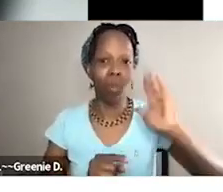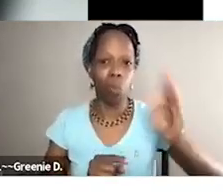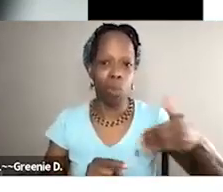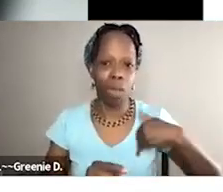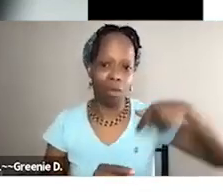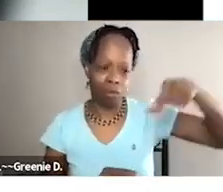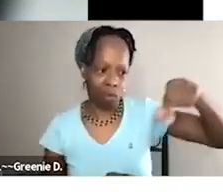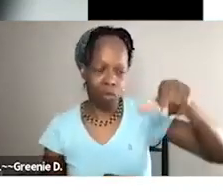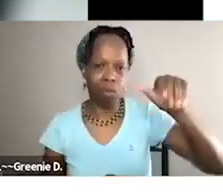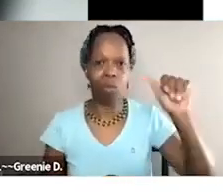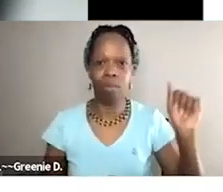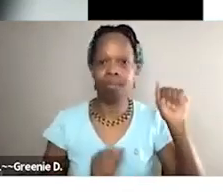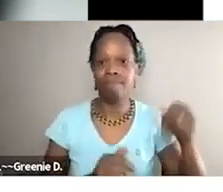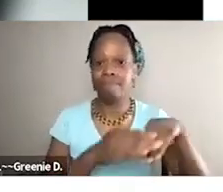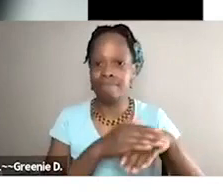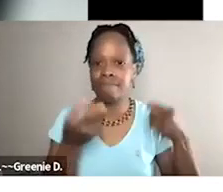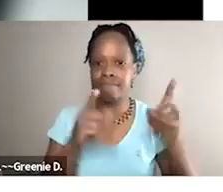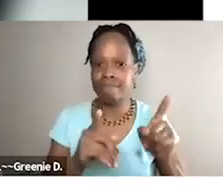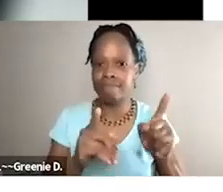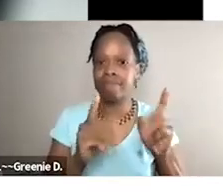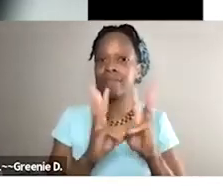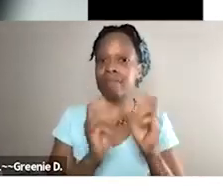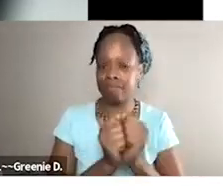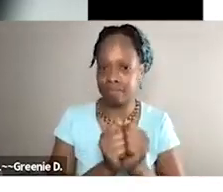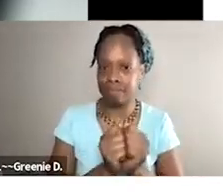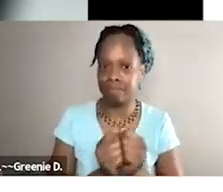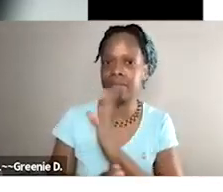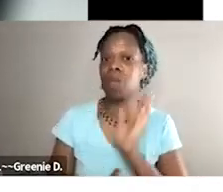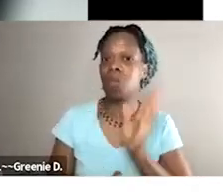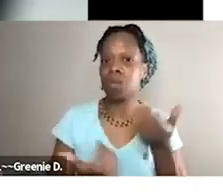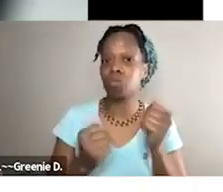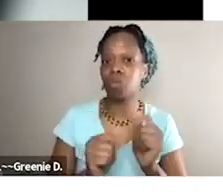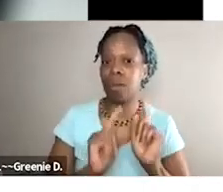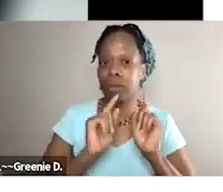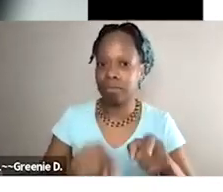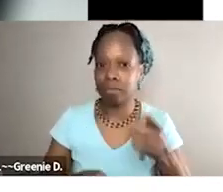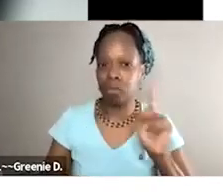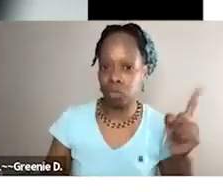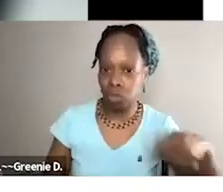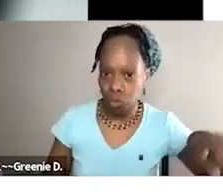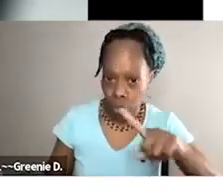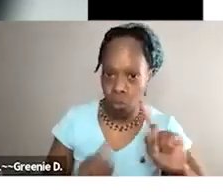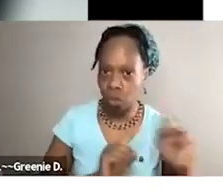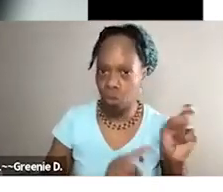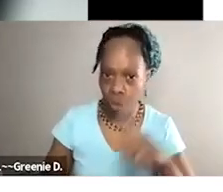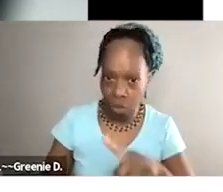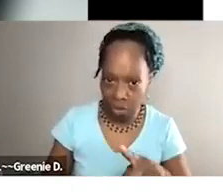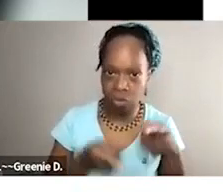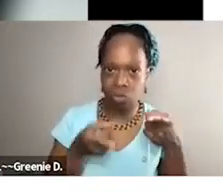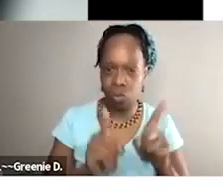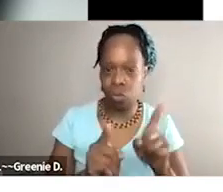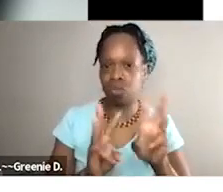presentation. And we can answer questions during the session as best we can, but we also set time aside at the end to answer